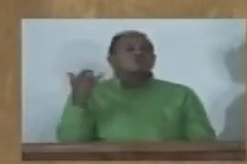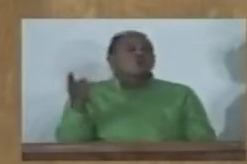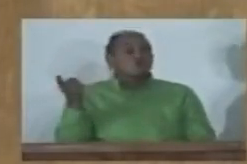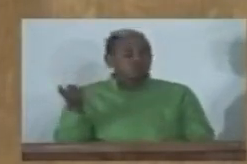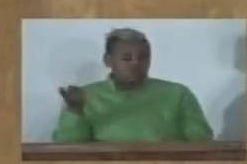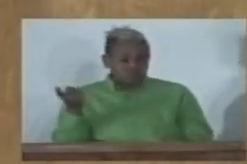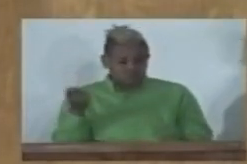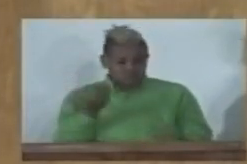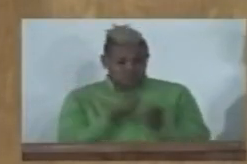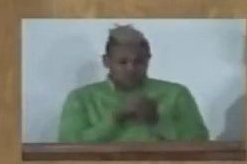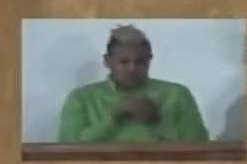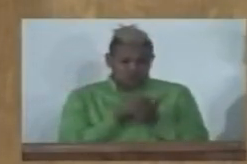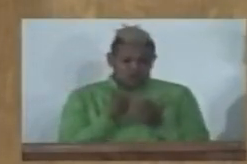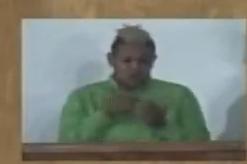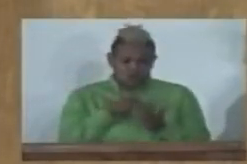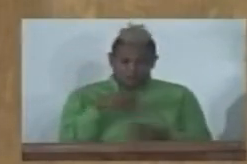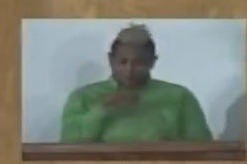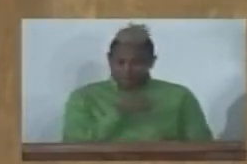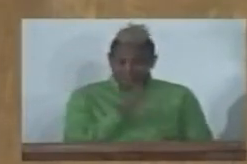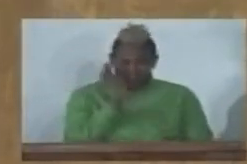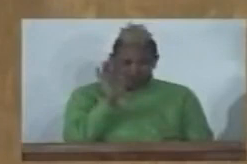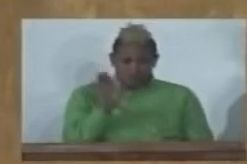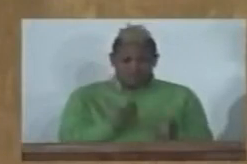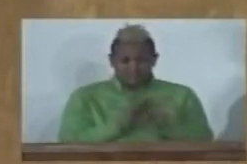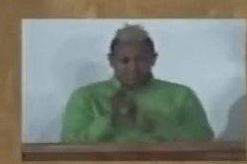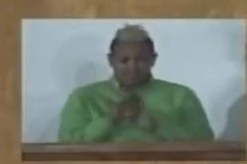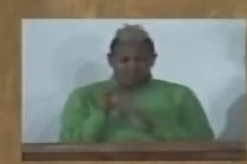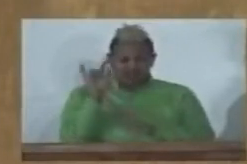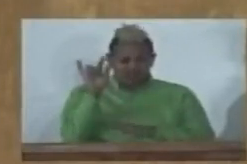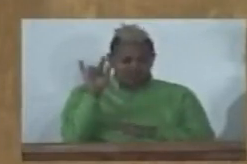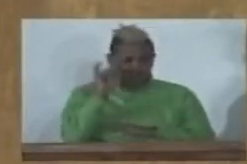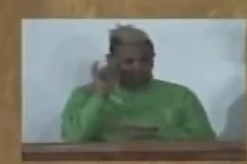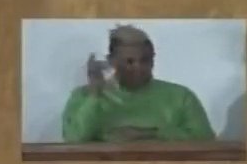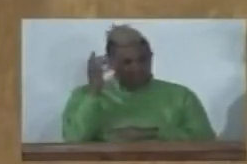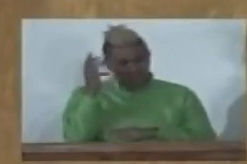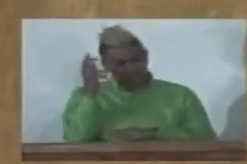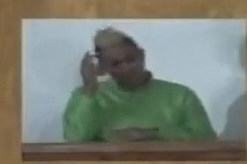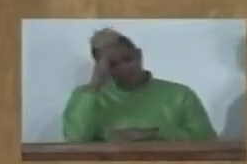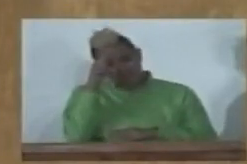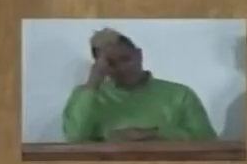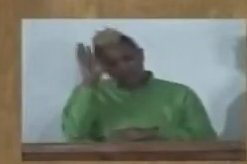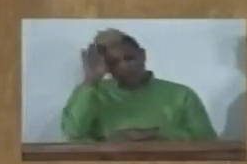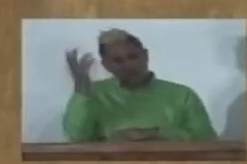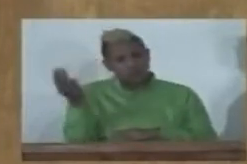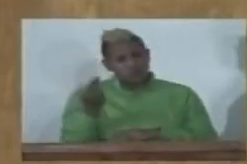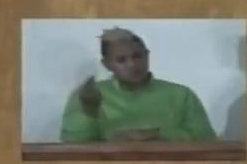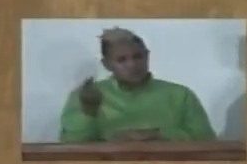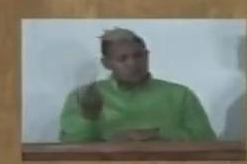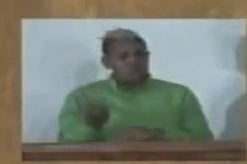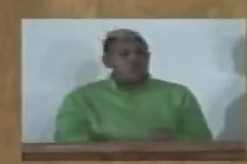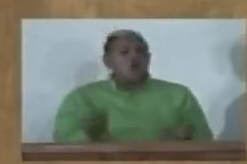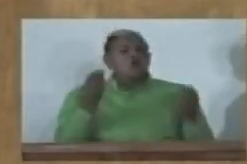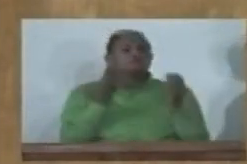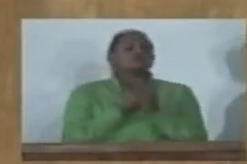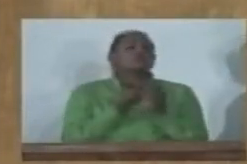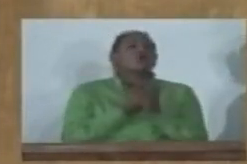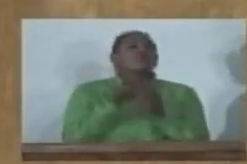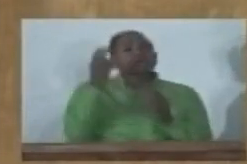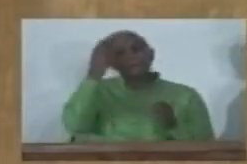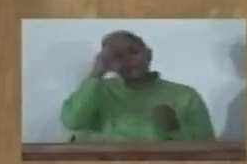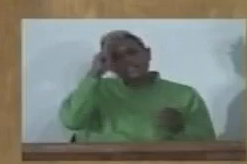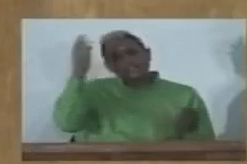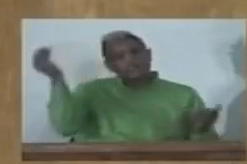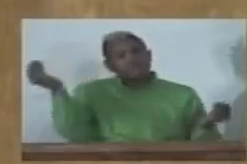it the money that we pay that is going to develop the airport that the Mexicans are going to use? How much money the Mexicans bring into